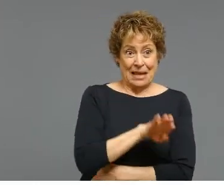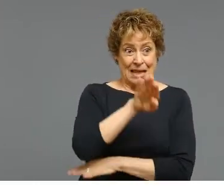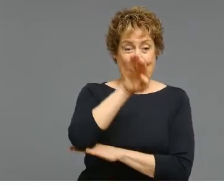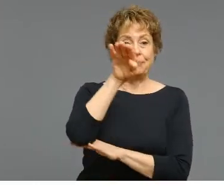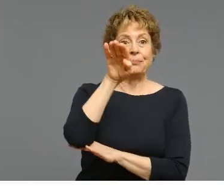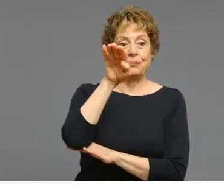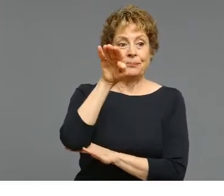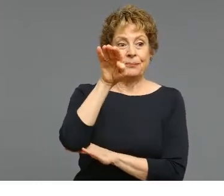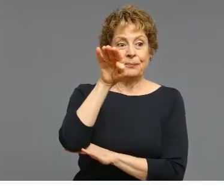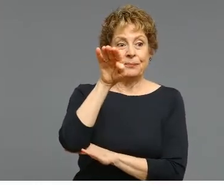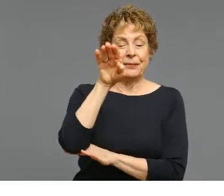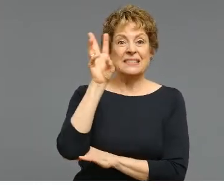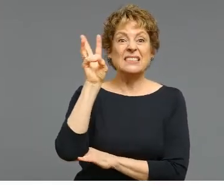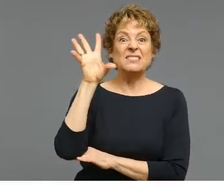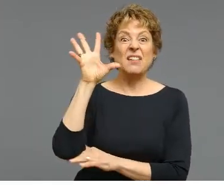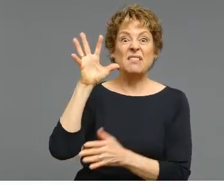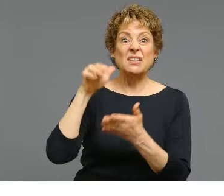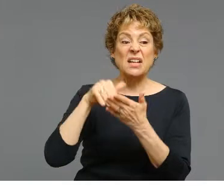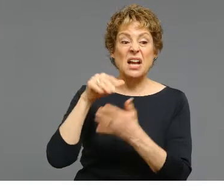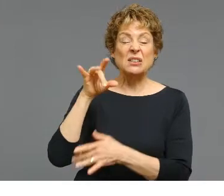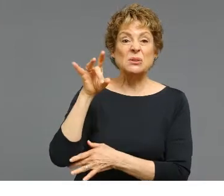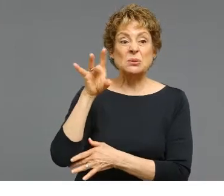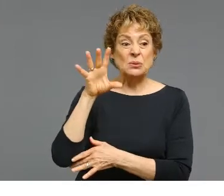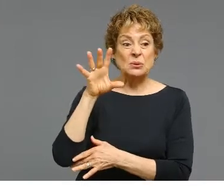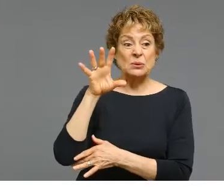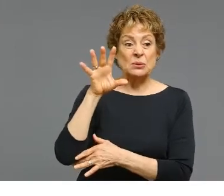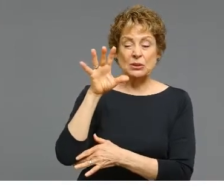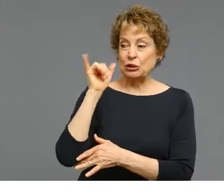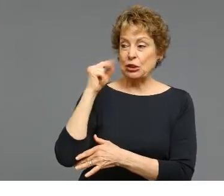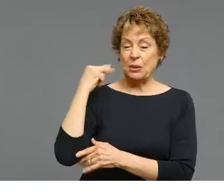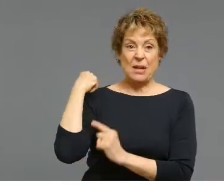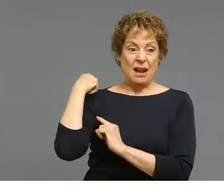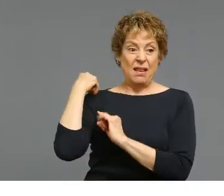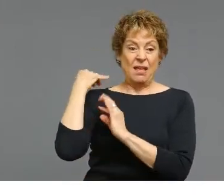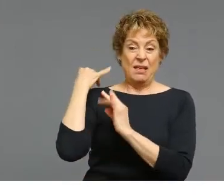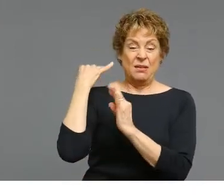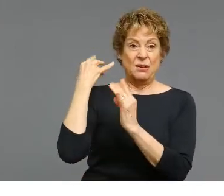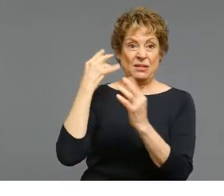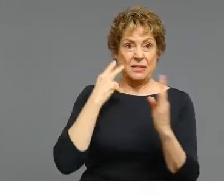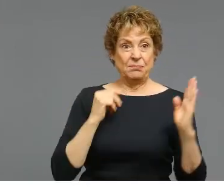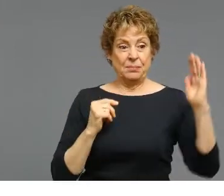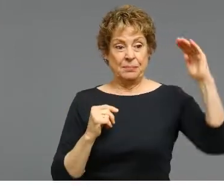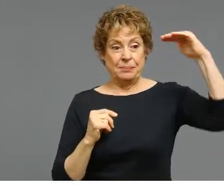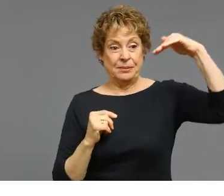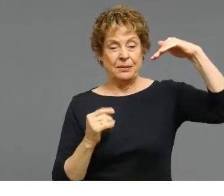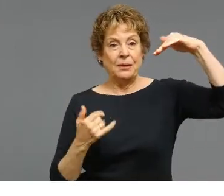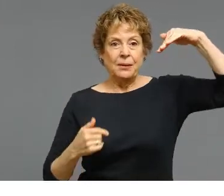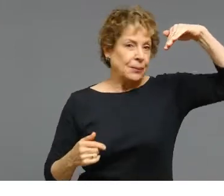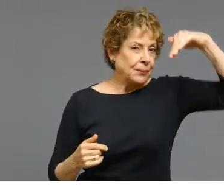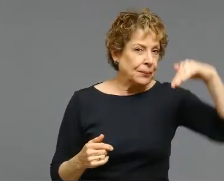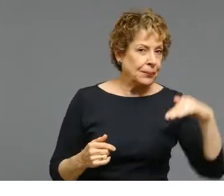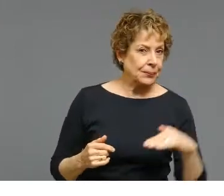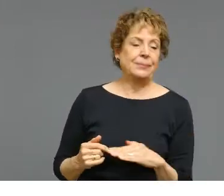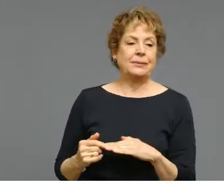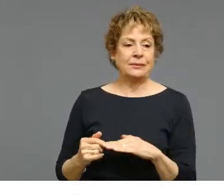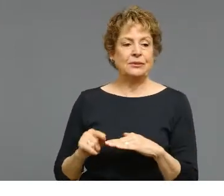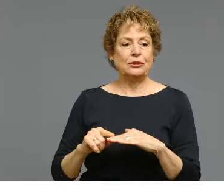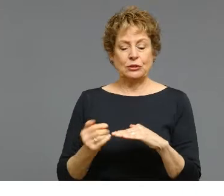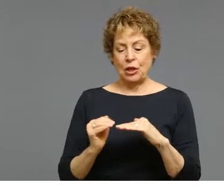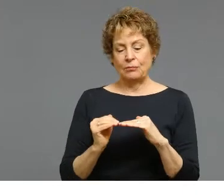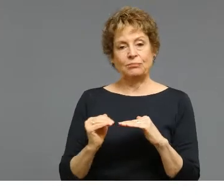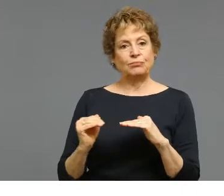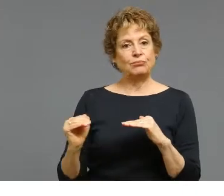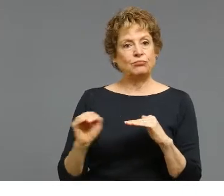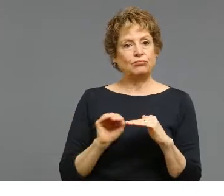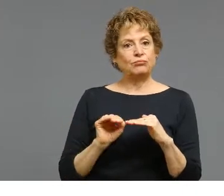65,000 cases at the very beginning of January. You can see that we had dramatic drops and have plateaued and are starting to